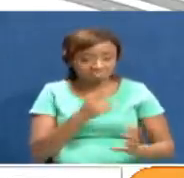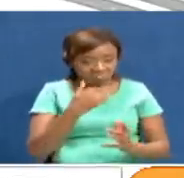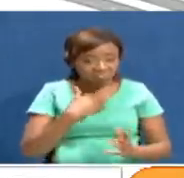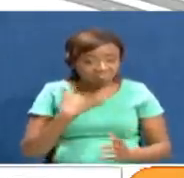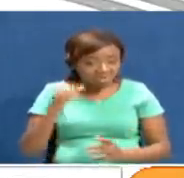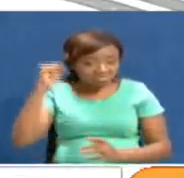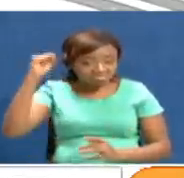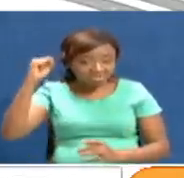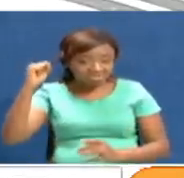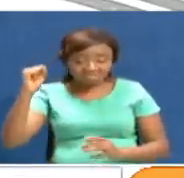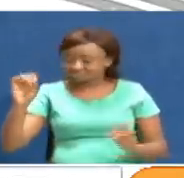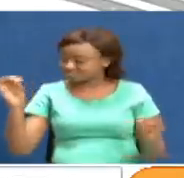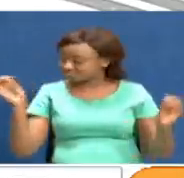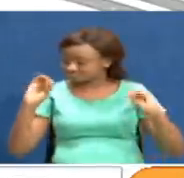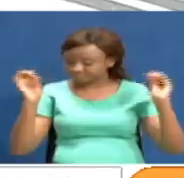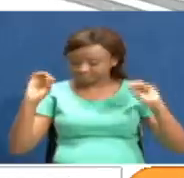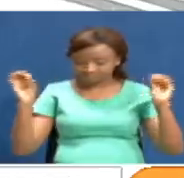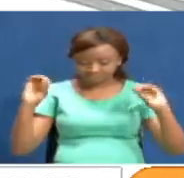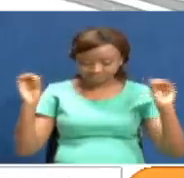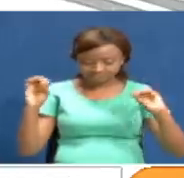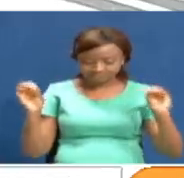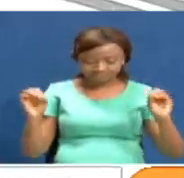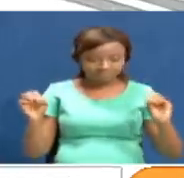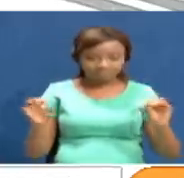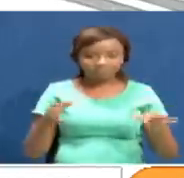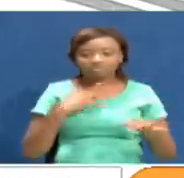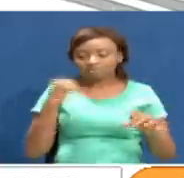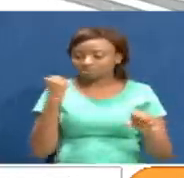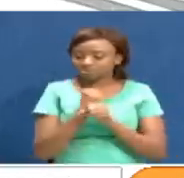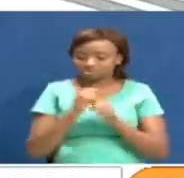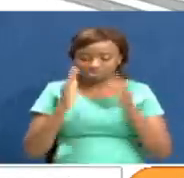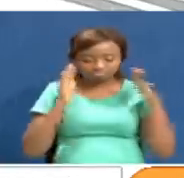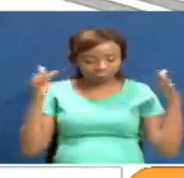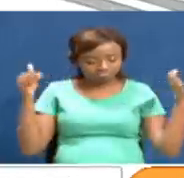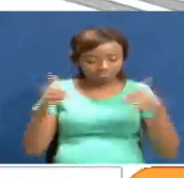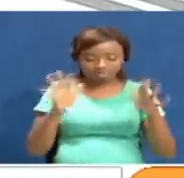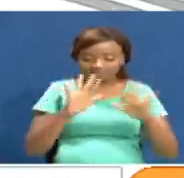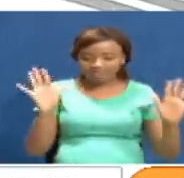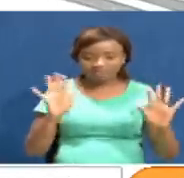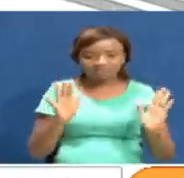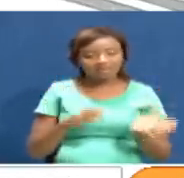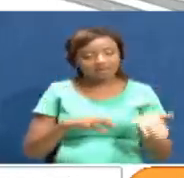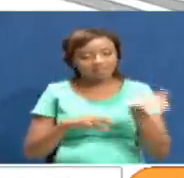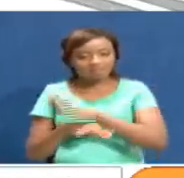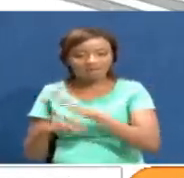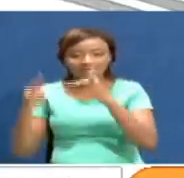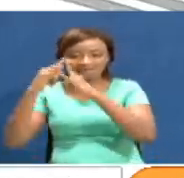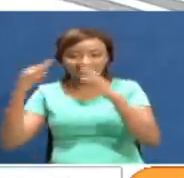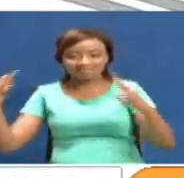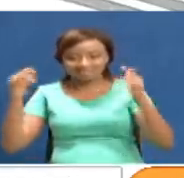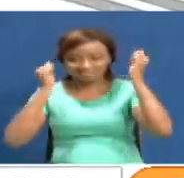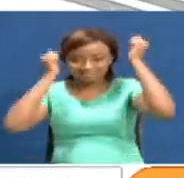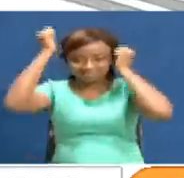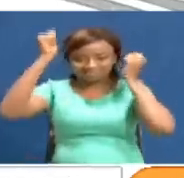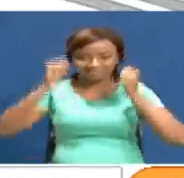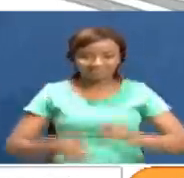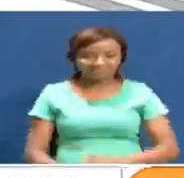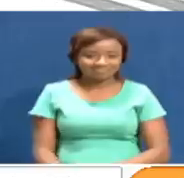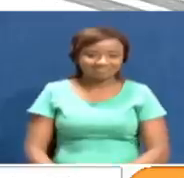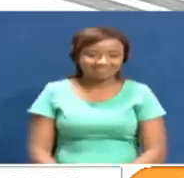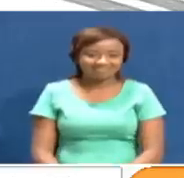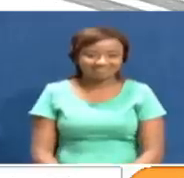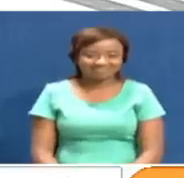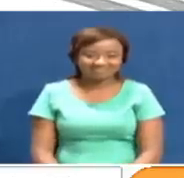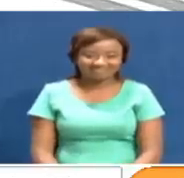No. No ambitions? No. Political? Ambition. Political. You just want to do your job? Yes, and go back to the barracks. Good Lord.